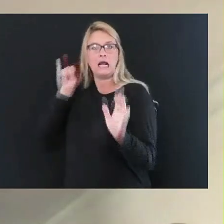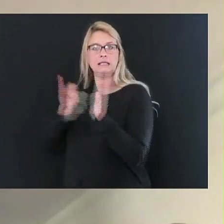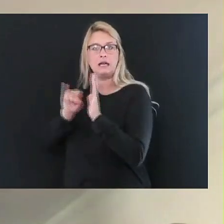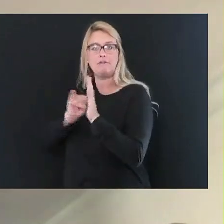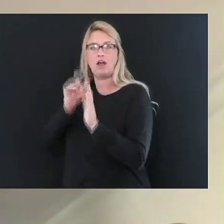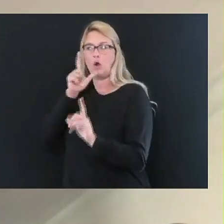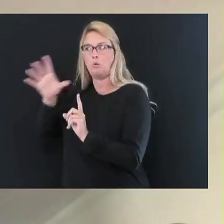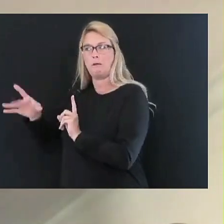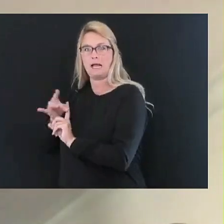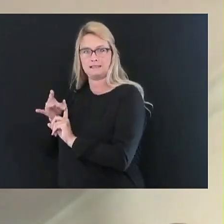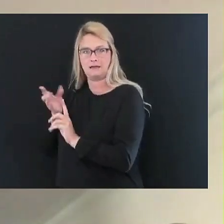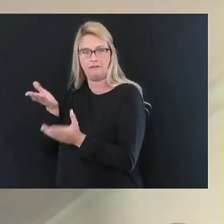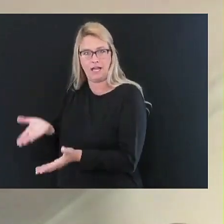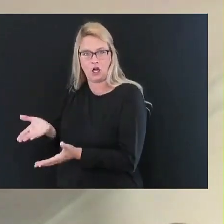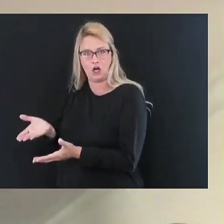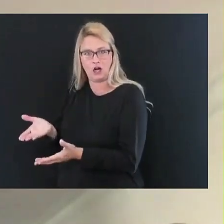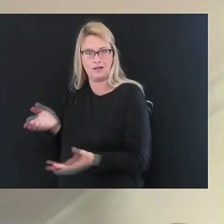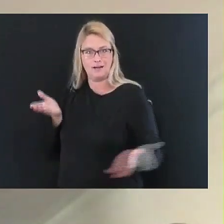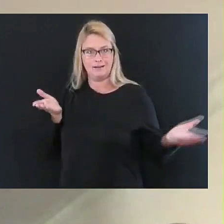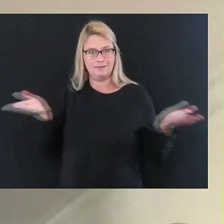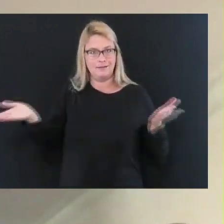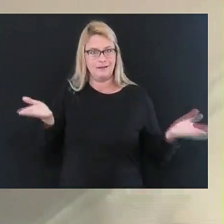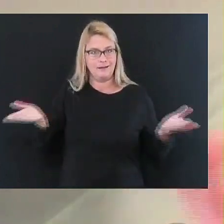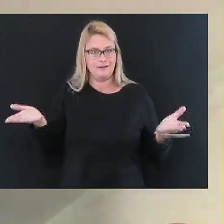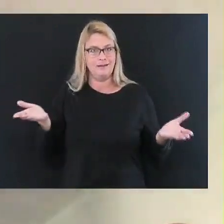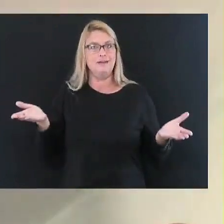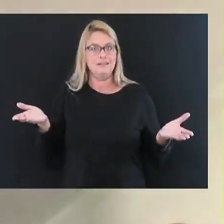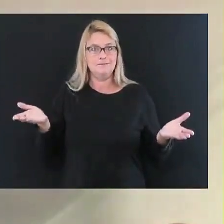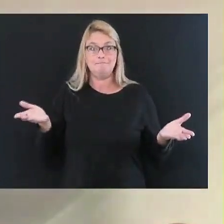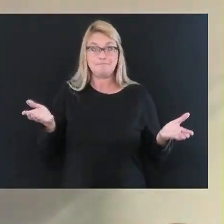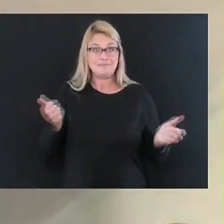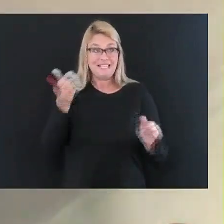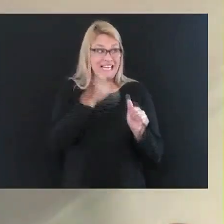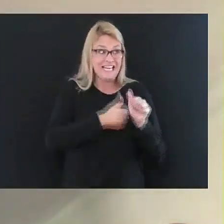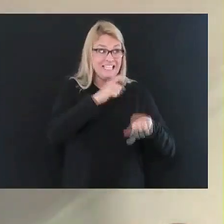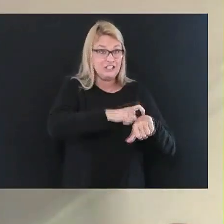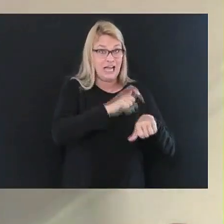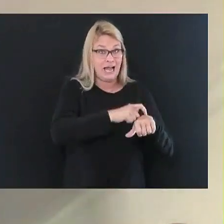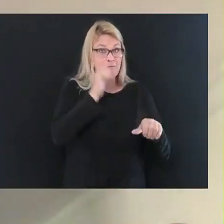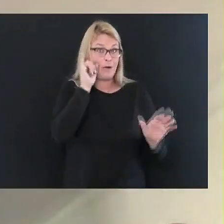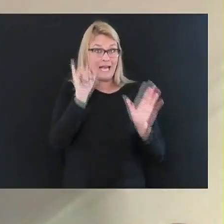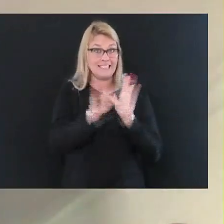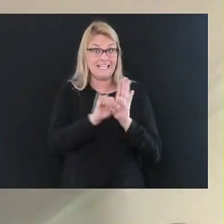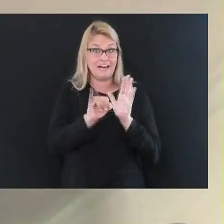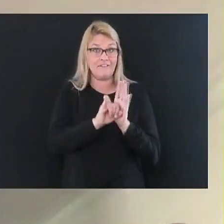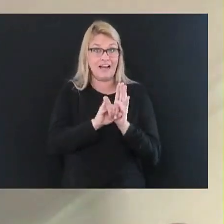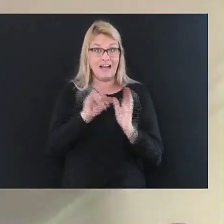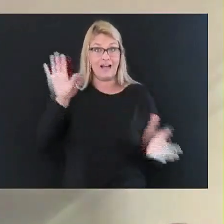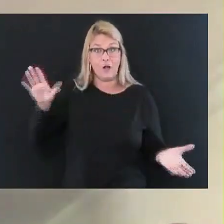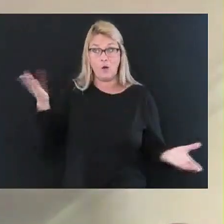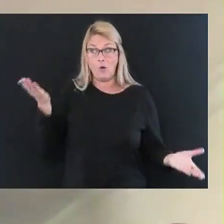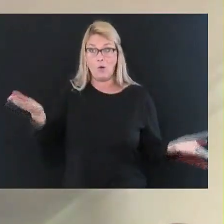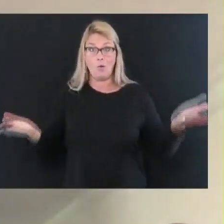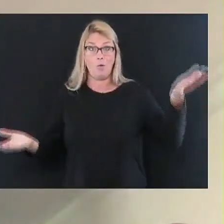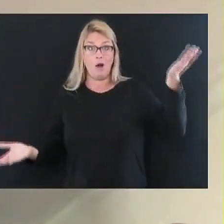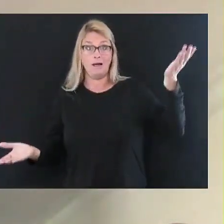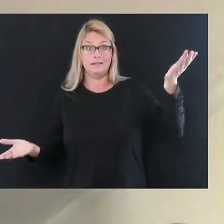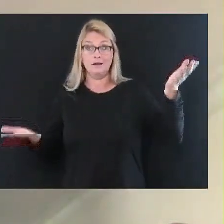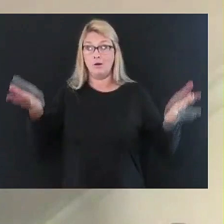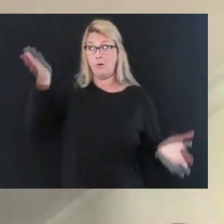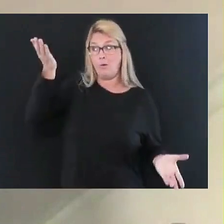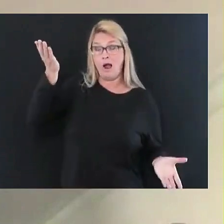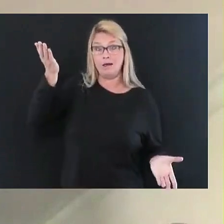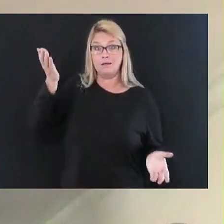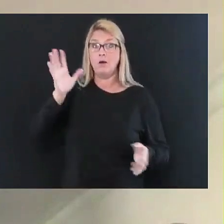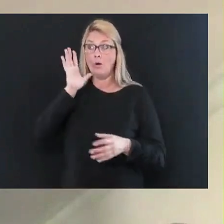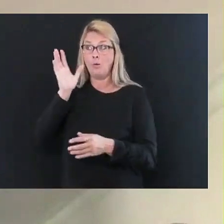remember, every time we identify new people that are COVID positive, it will initially make that incidence rate or infection rate look worse. It'll